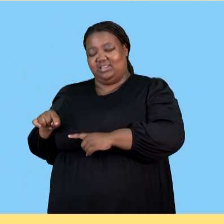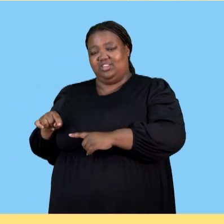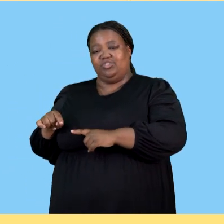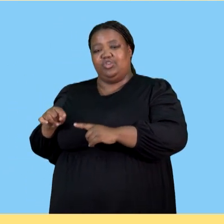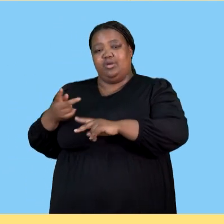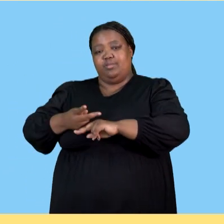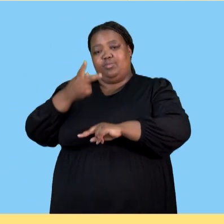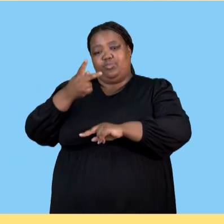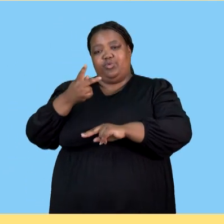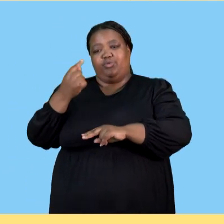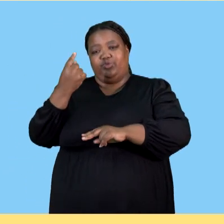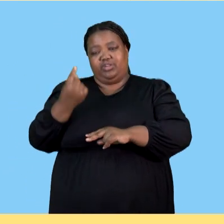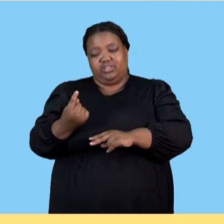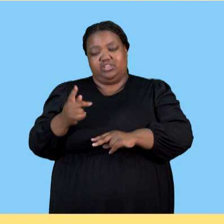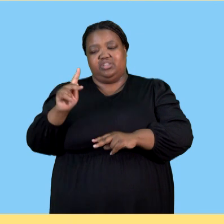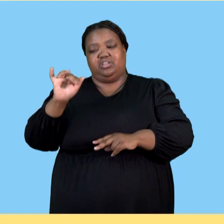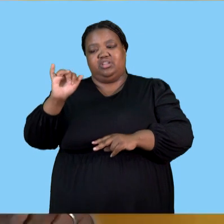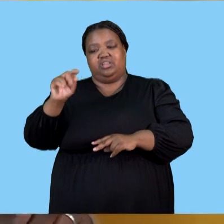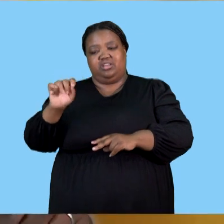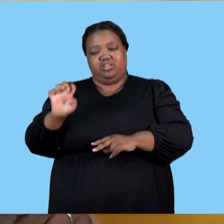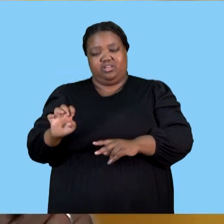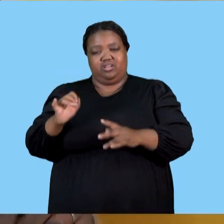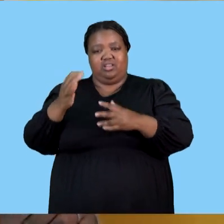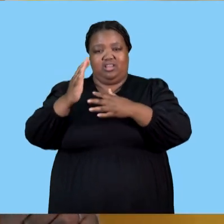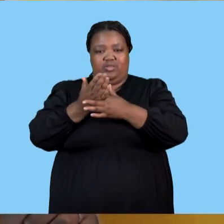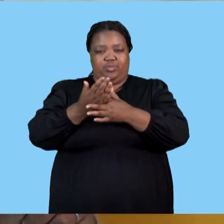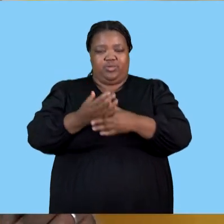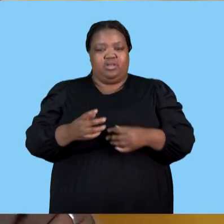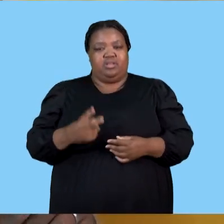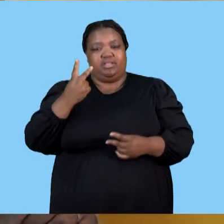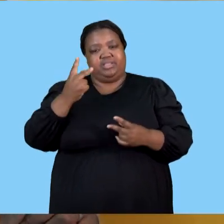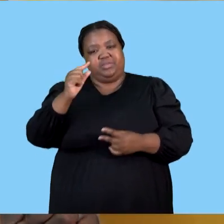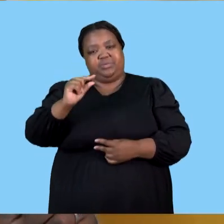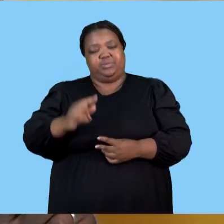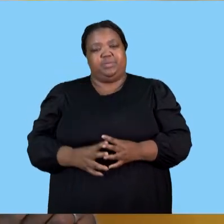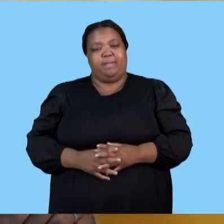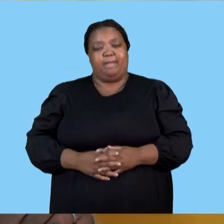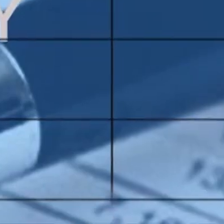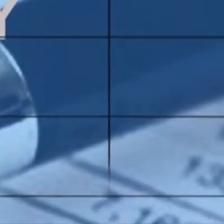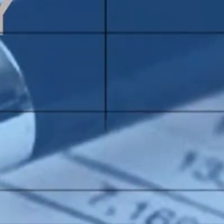per kite. Dear learners, let's go for an ad break, and I'll see you shortly.